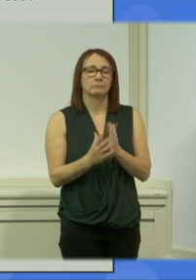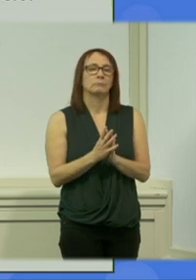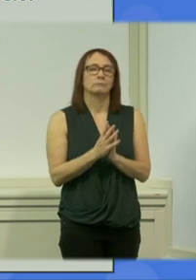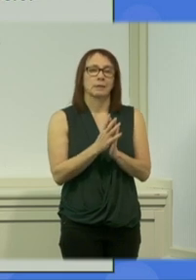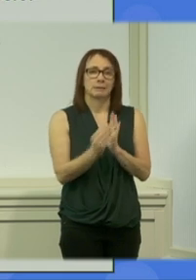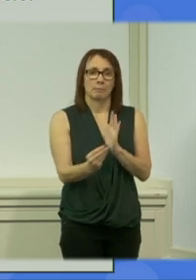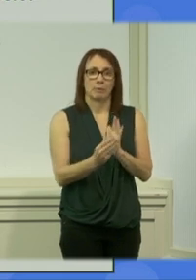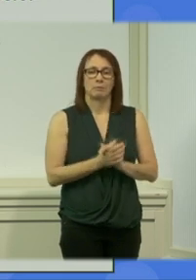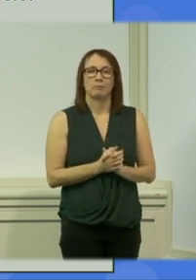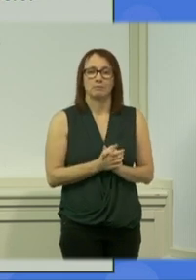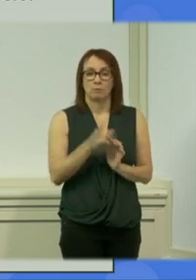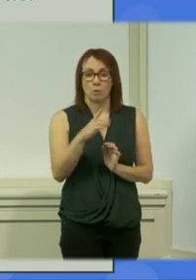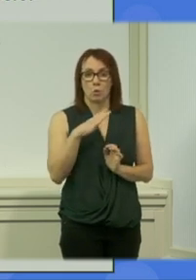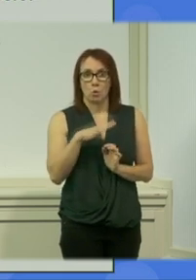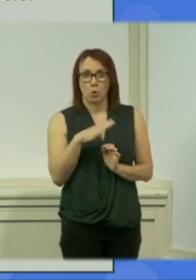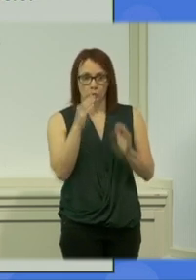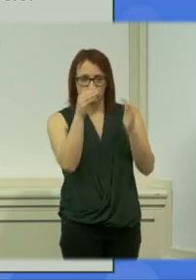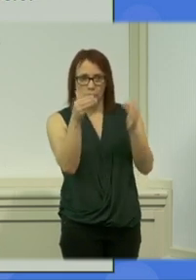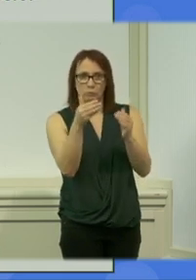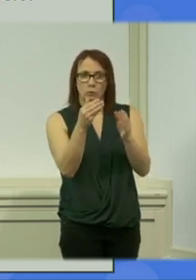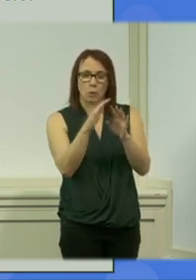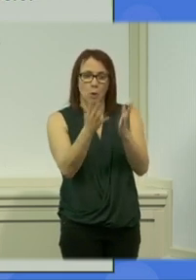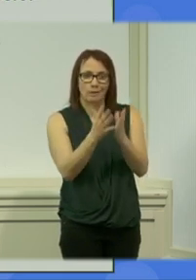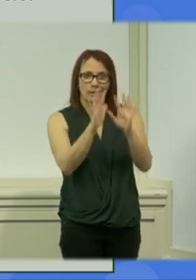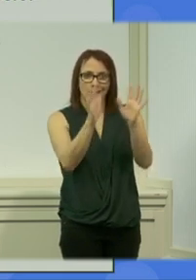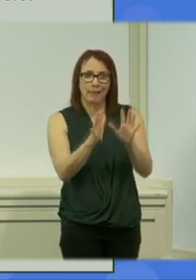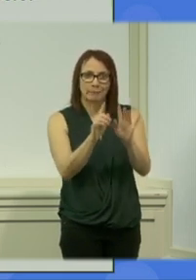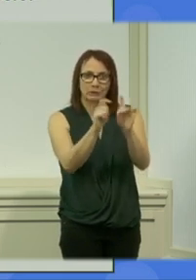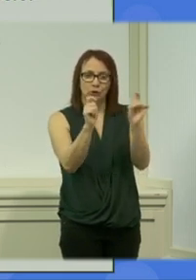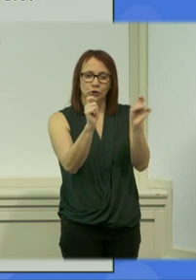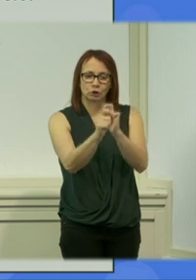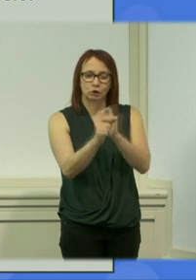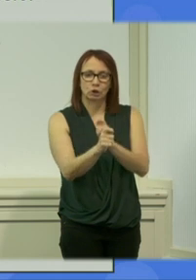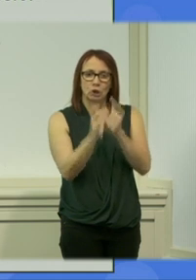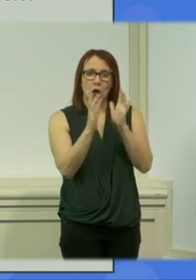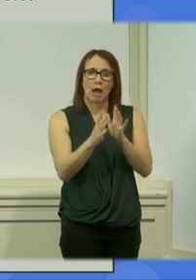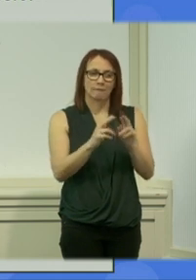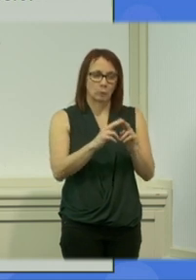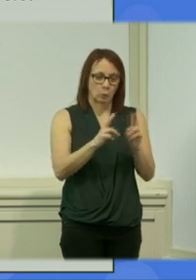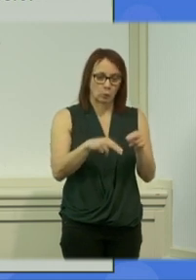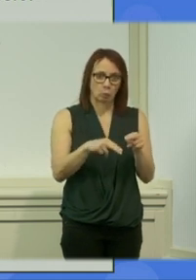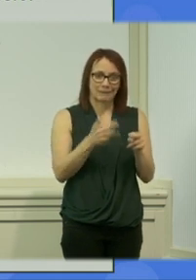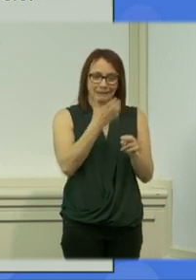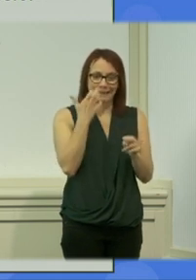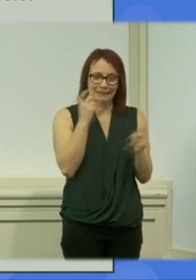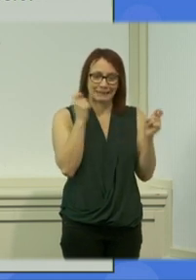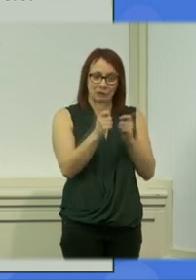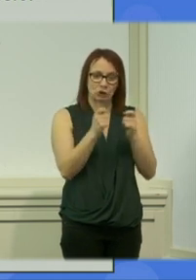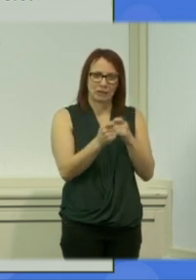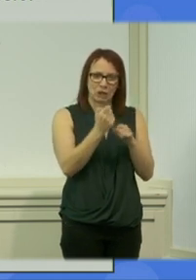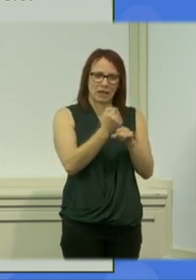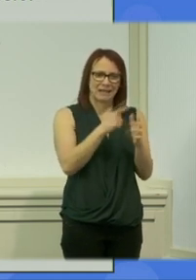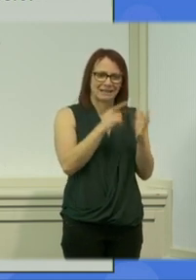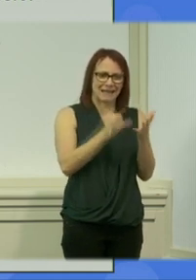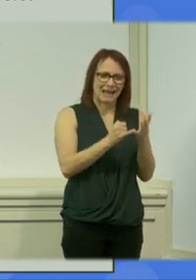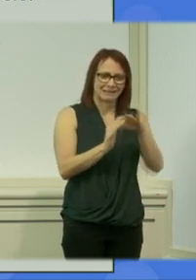example, if you want to do climate change, you need to change over domestic heating from gas to renewable sources. Who's going